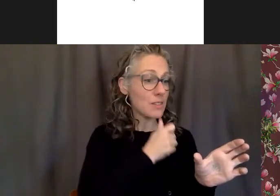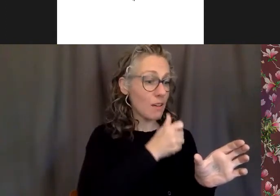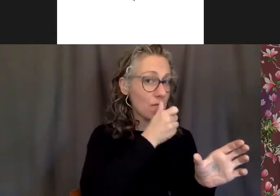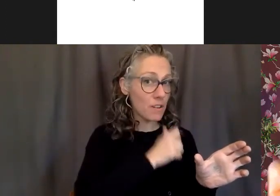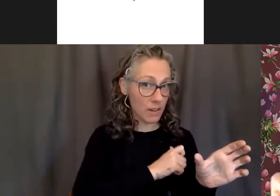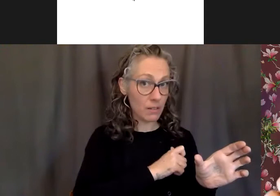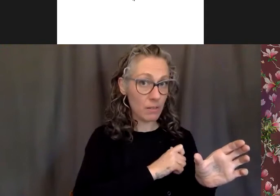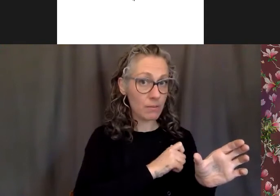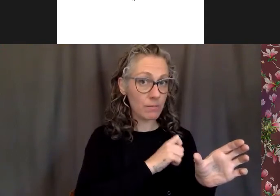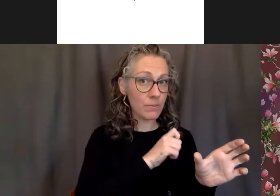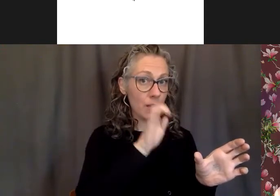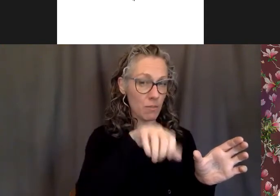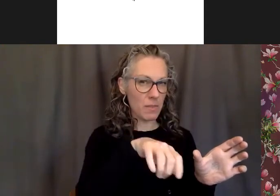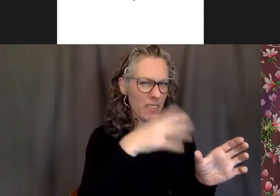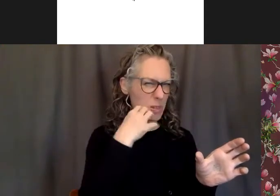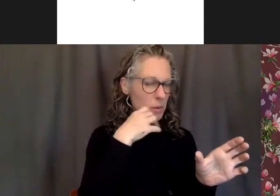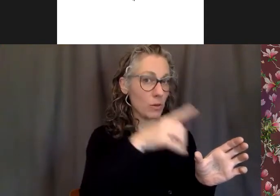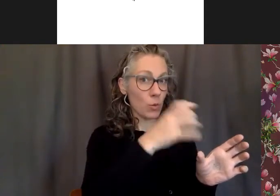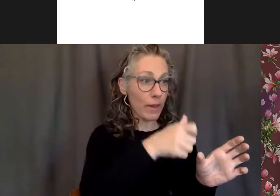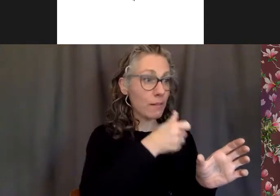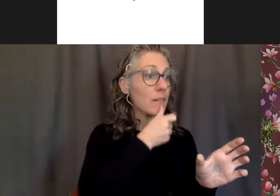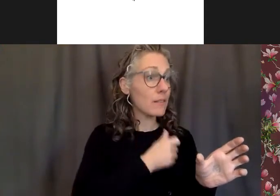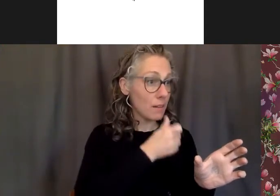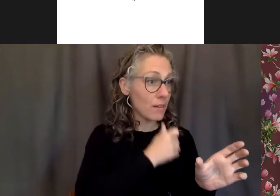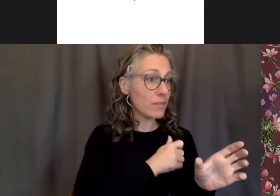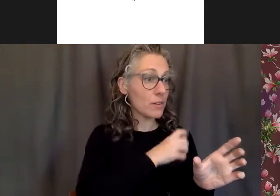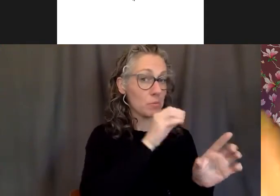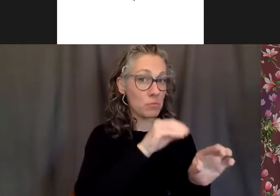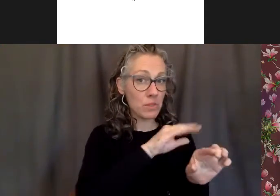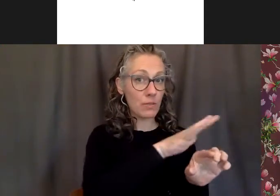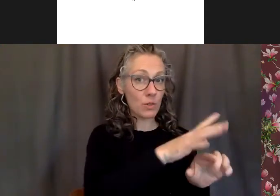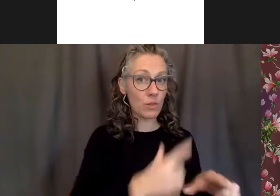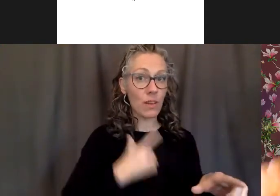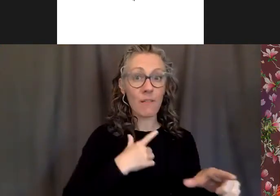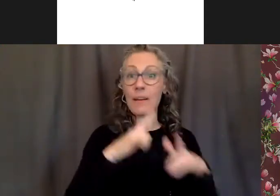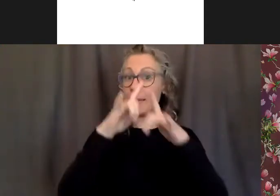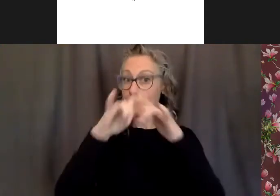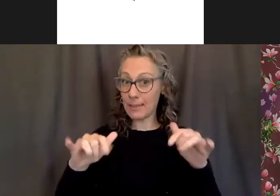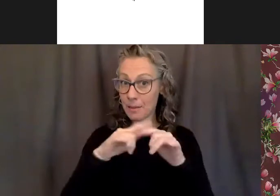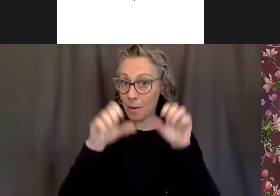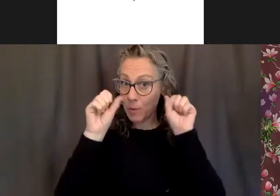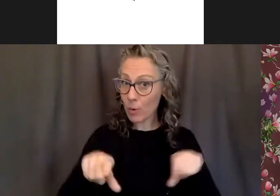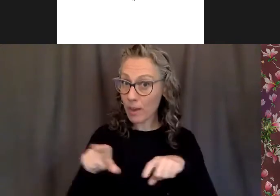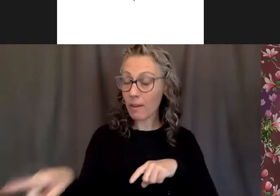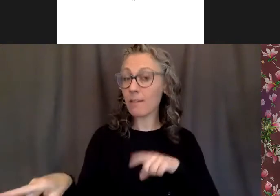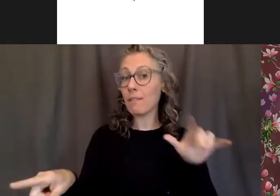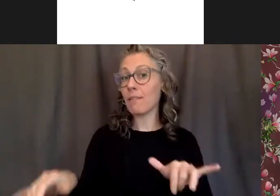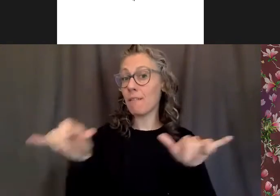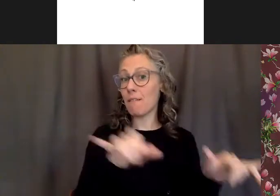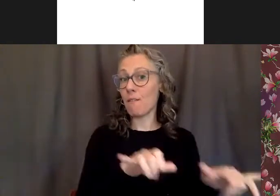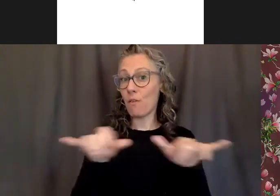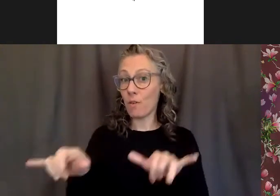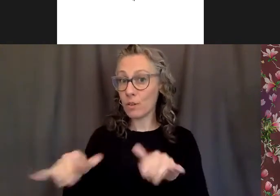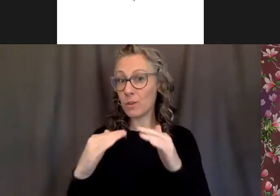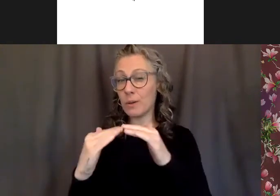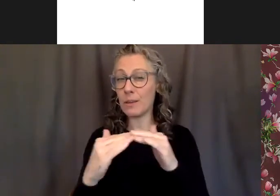that experience that you had and from its continued influence. And at the same time, what is also